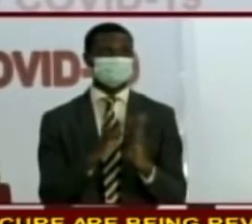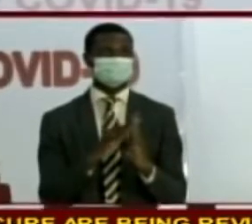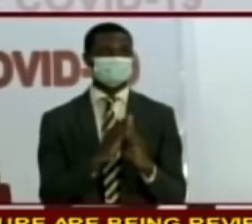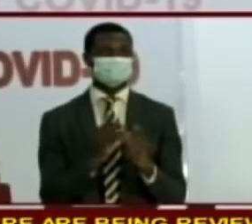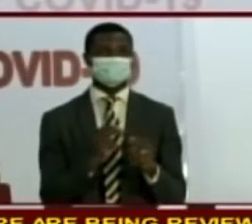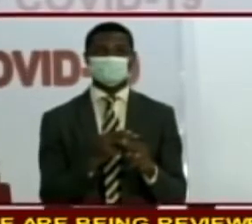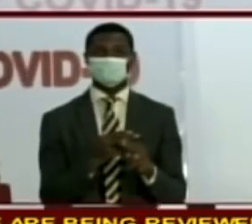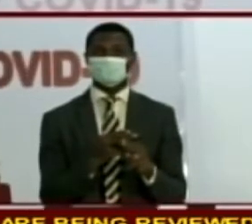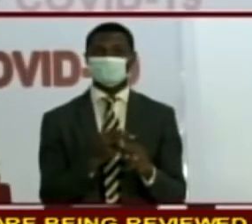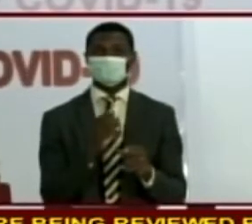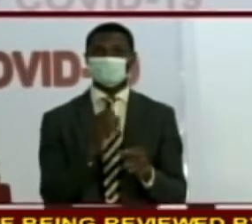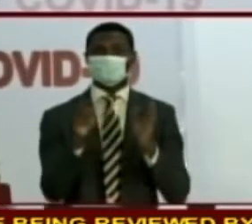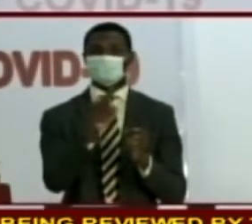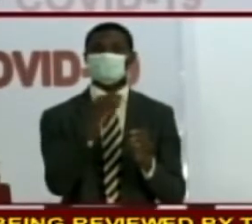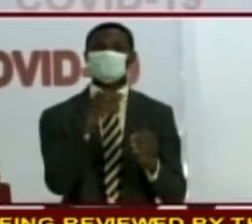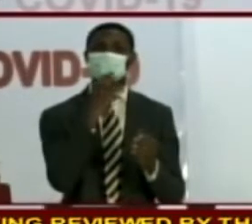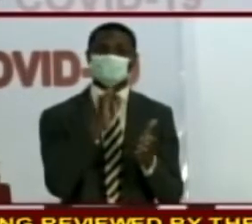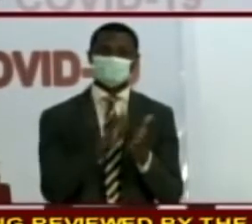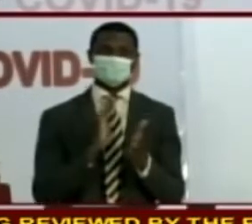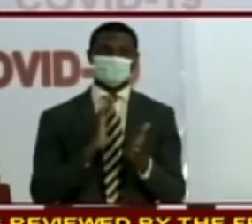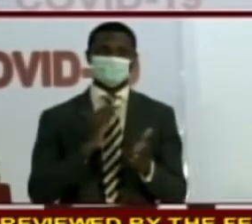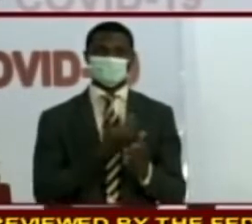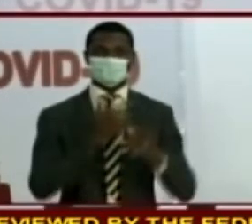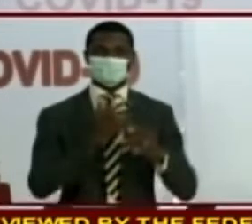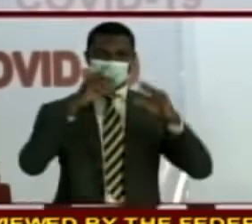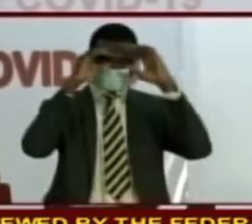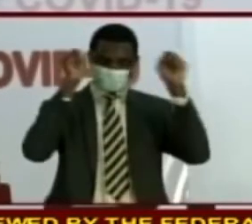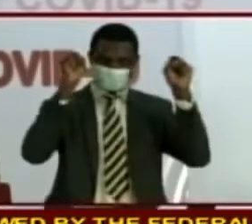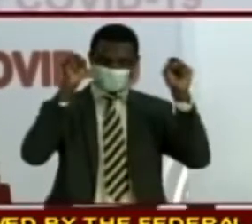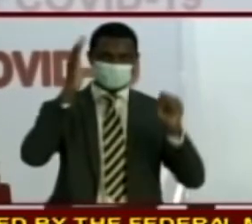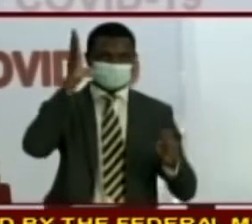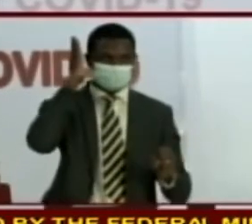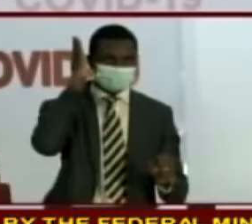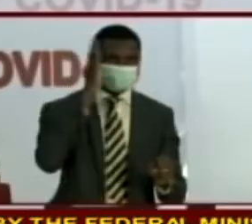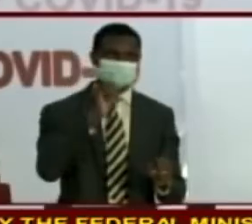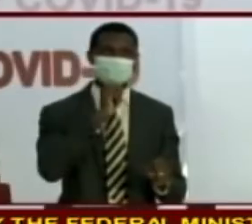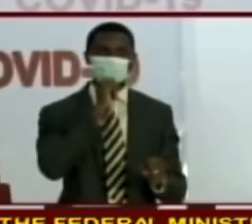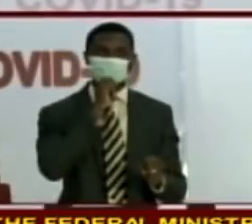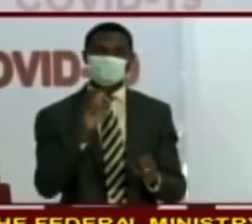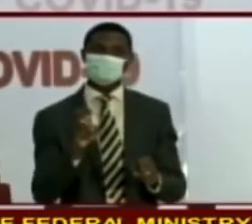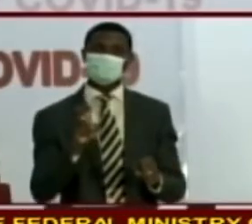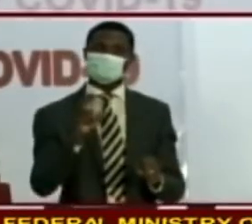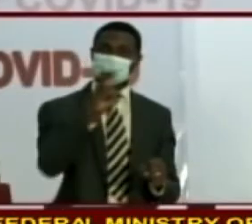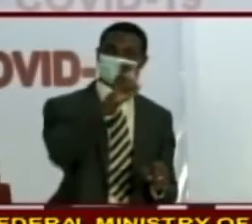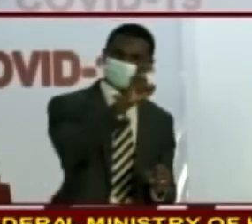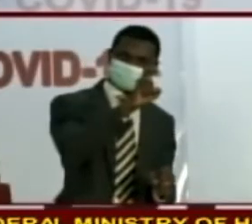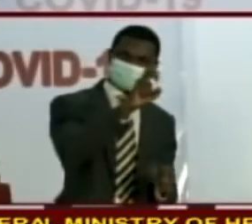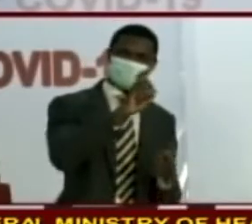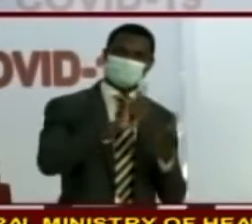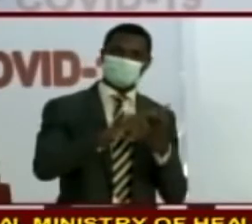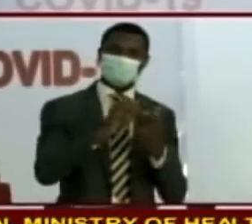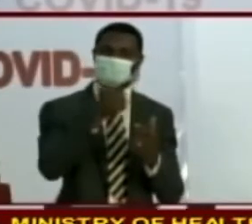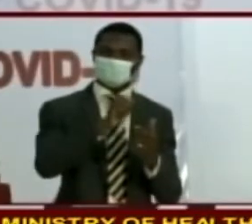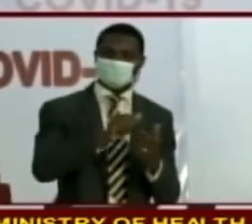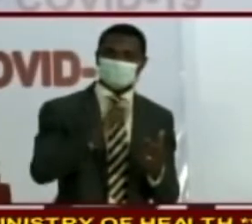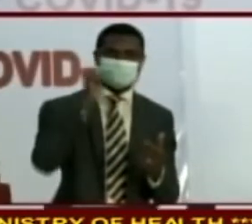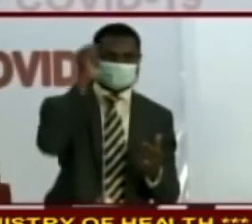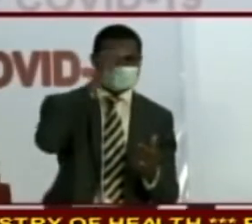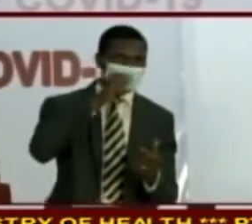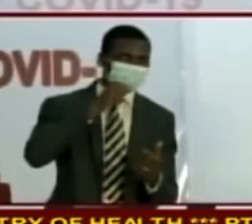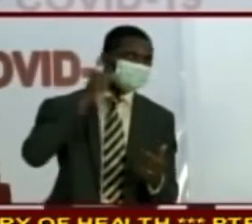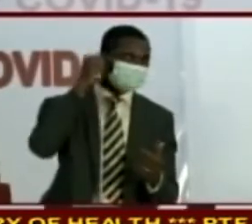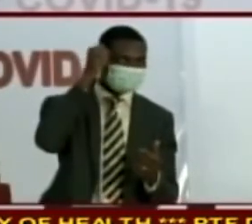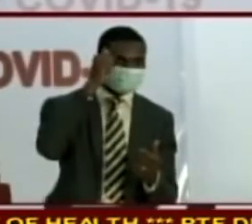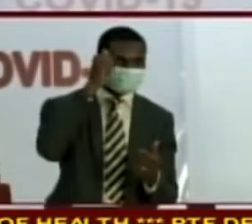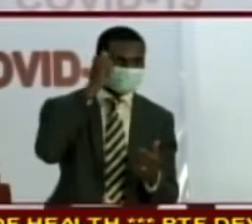our president would not have to physically travel to any of the West African countries to hold ECOWAS meeting, I would tell you